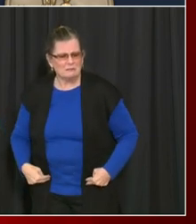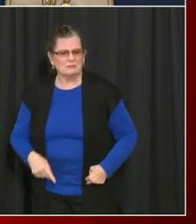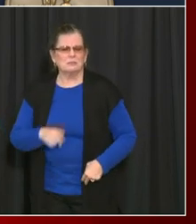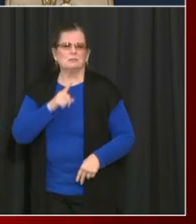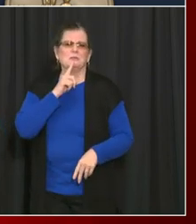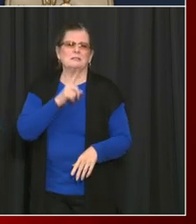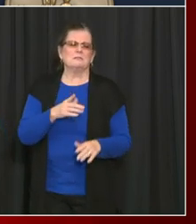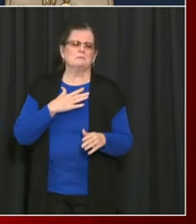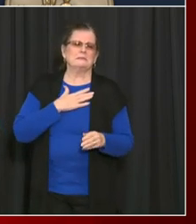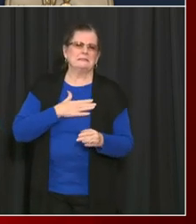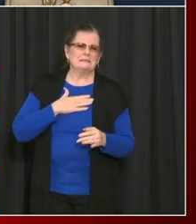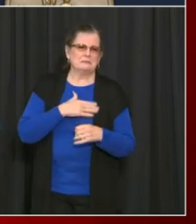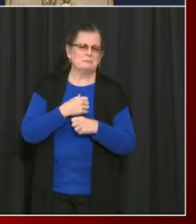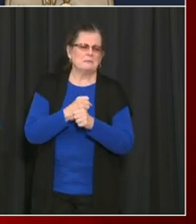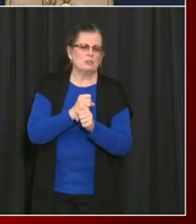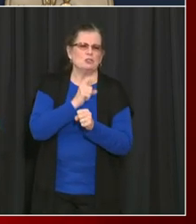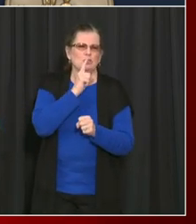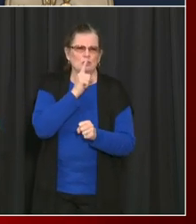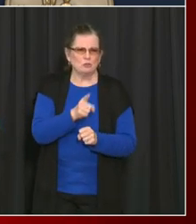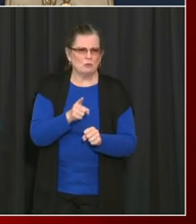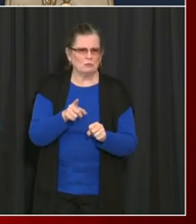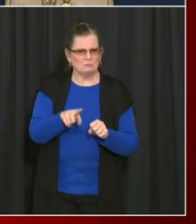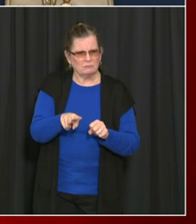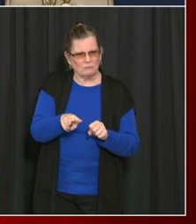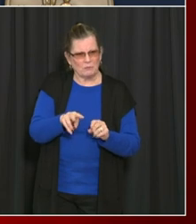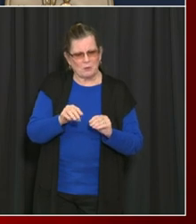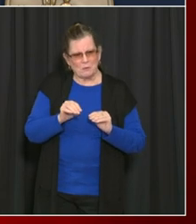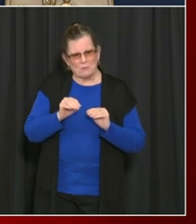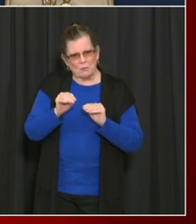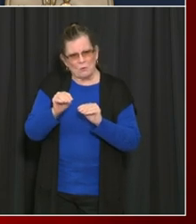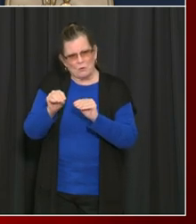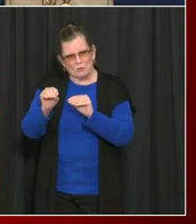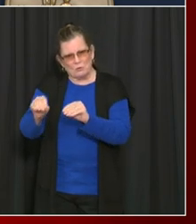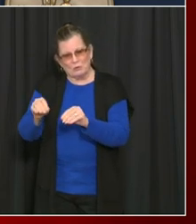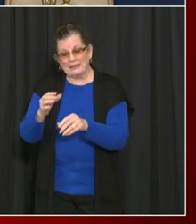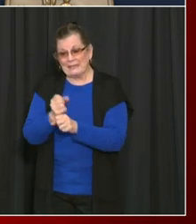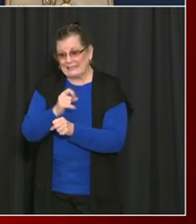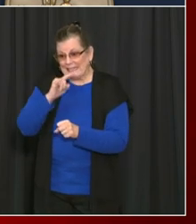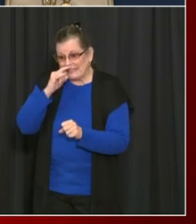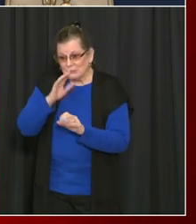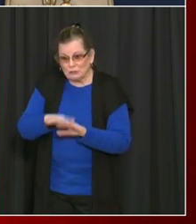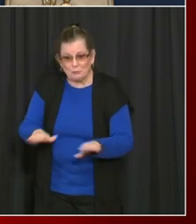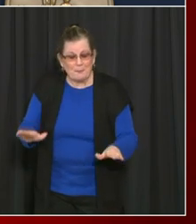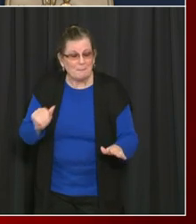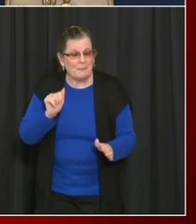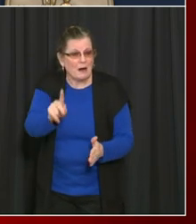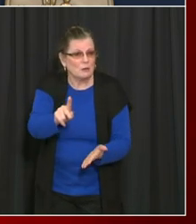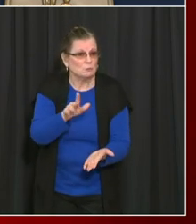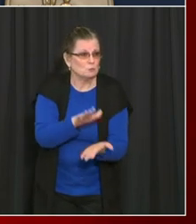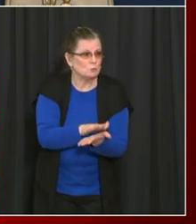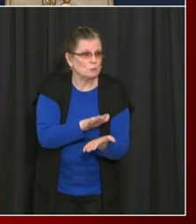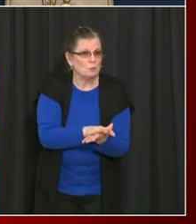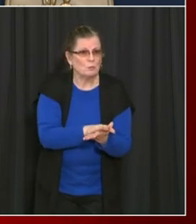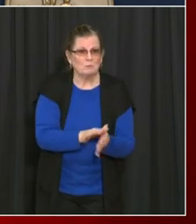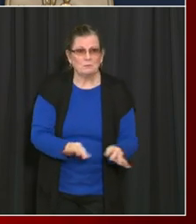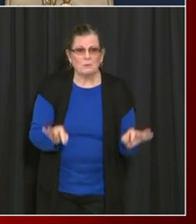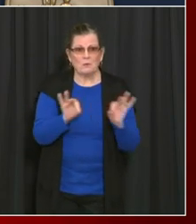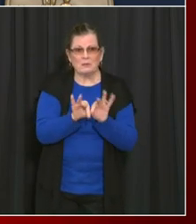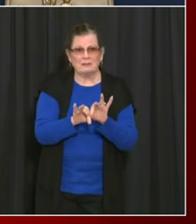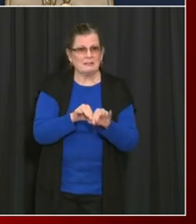to make progress and move toward getting our kids back to school and people back to work. If we don't take